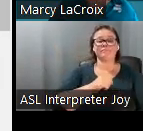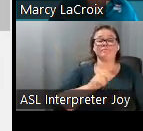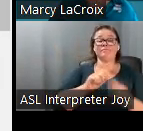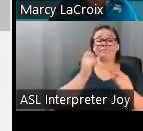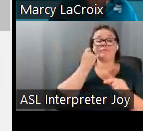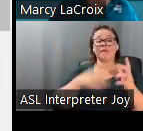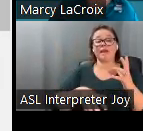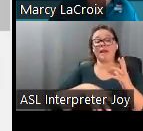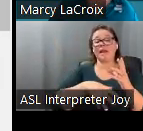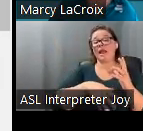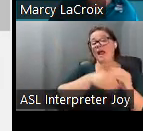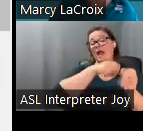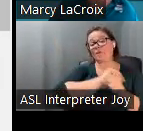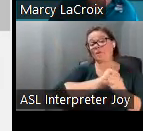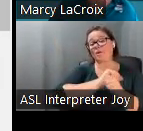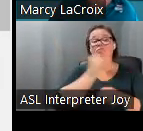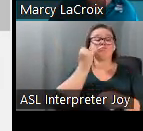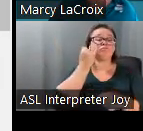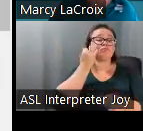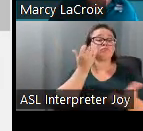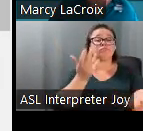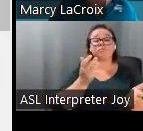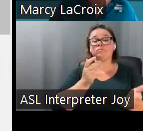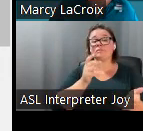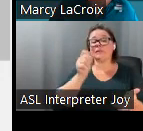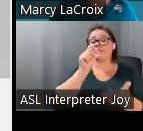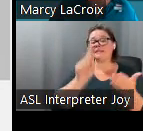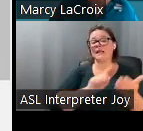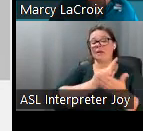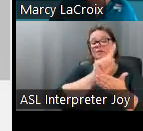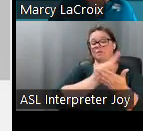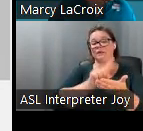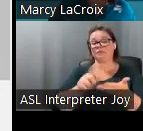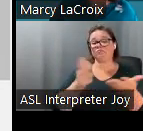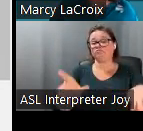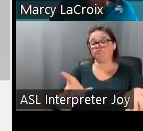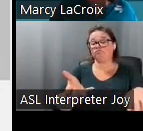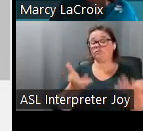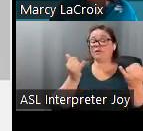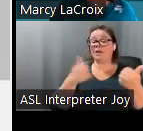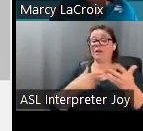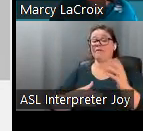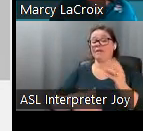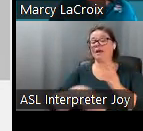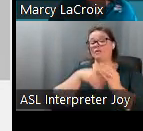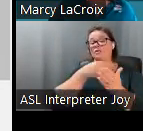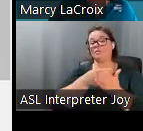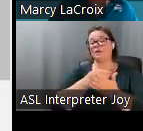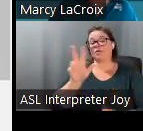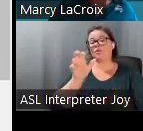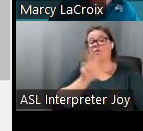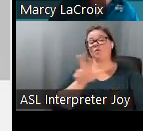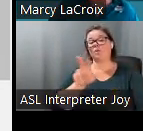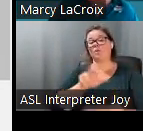work, let's say just 10 hours a week, now I have extra money of 333.